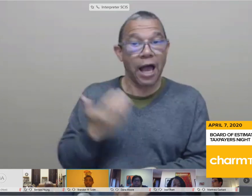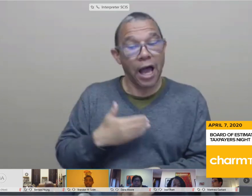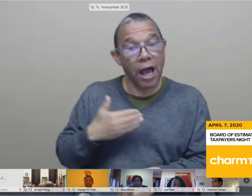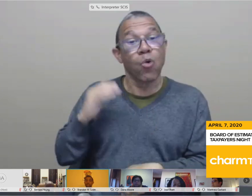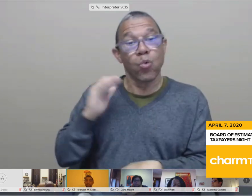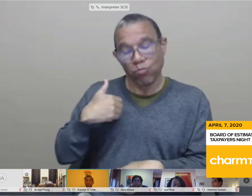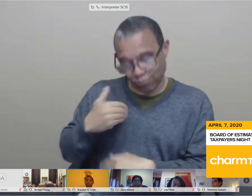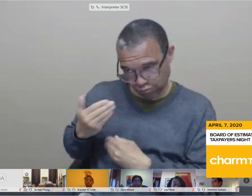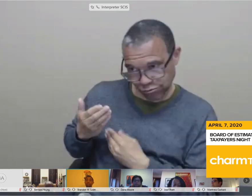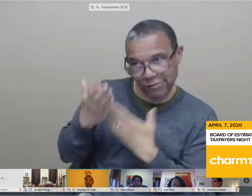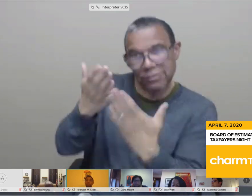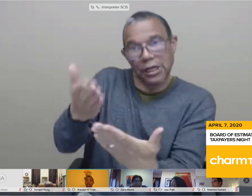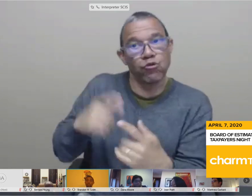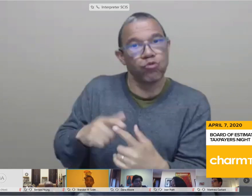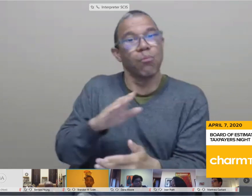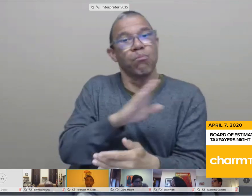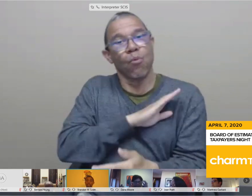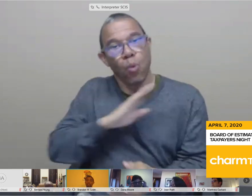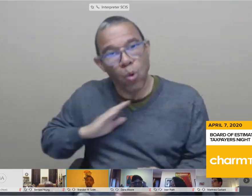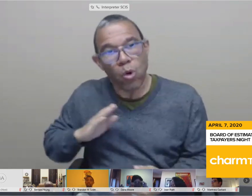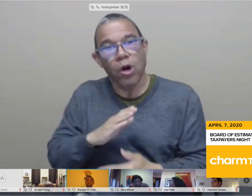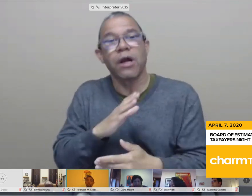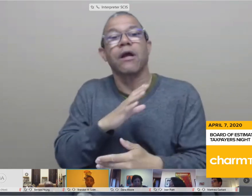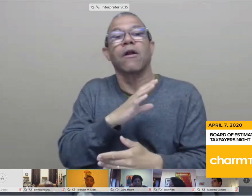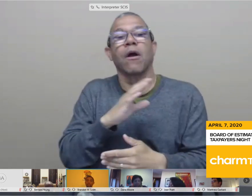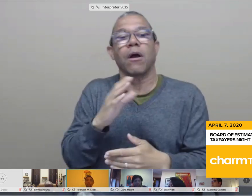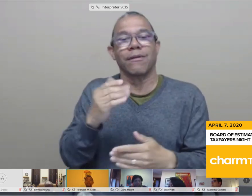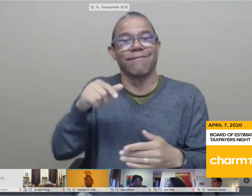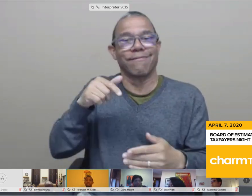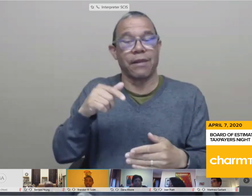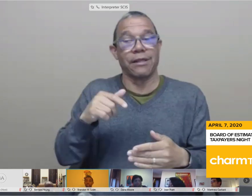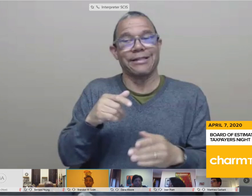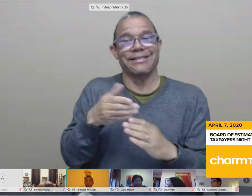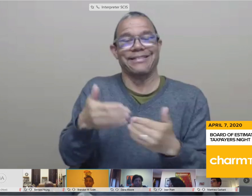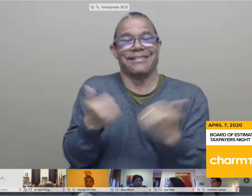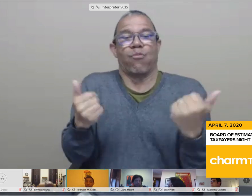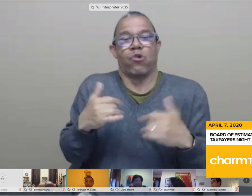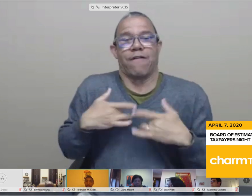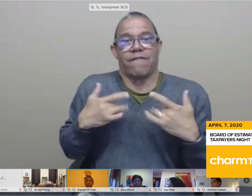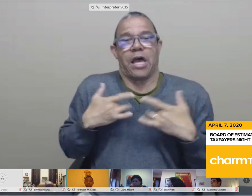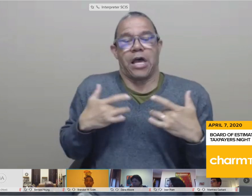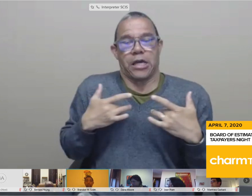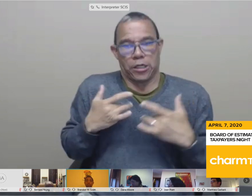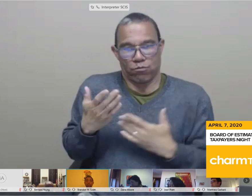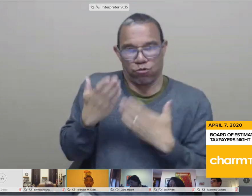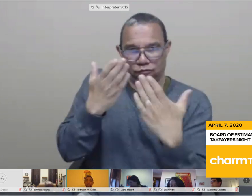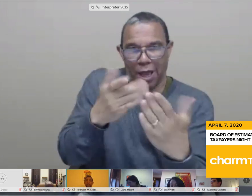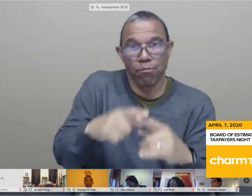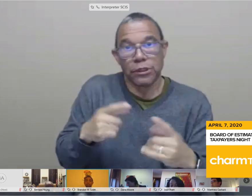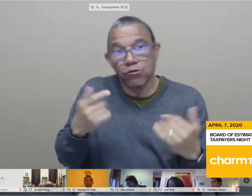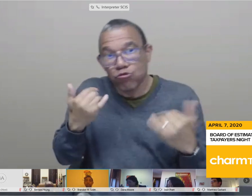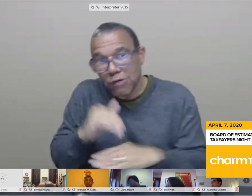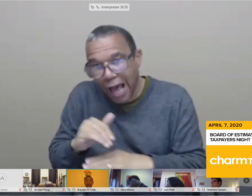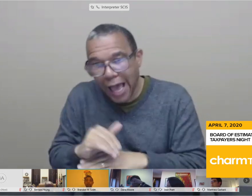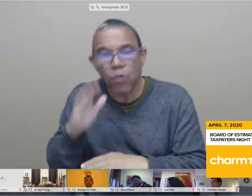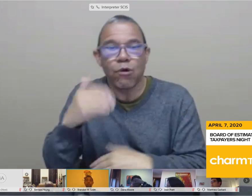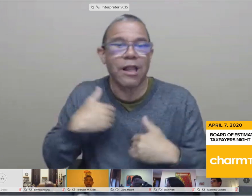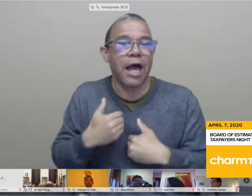the board and city agencies before Taxpayers Night in a separate event. This year, we'll combine both of those events and